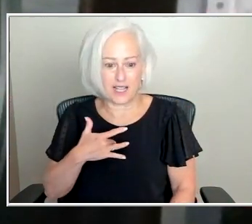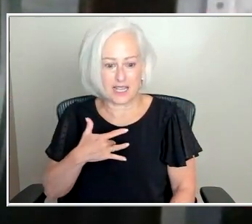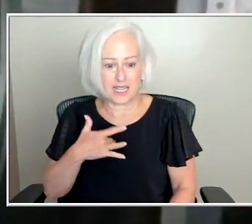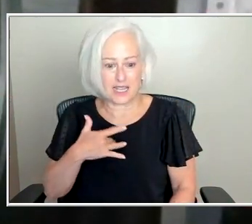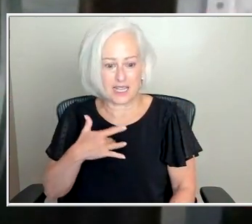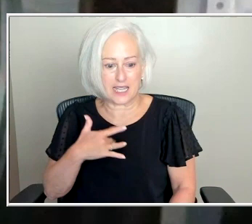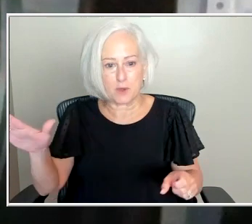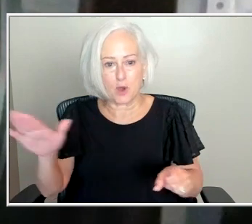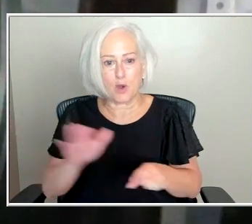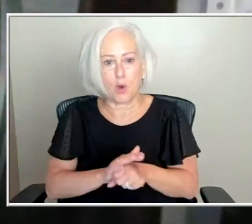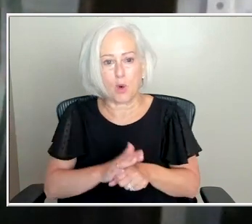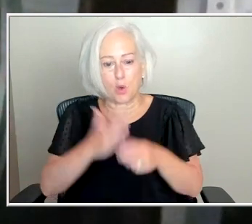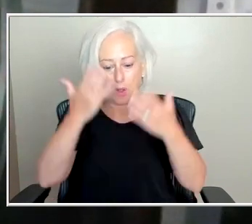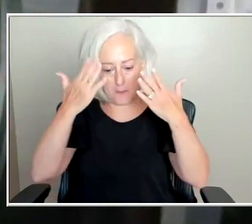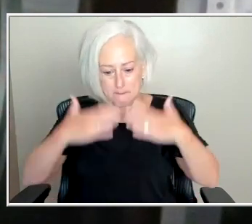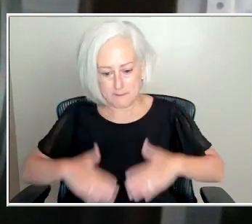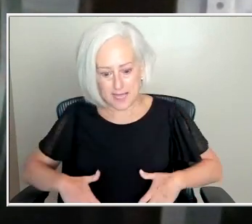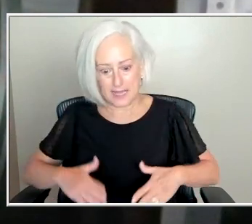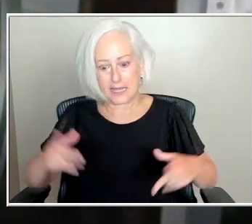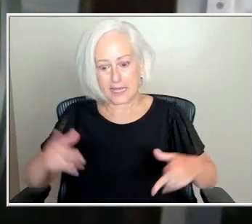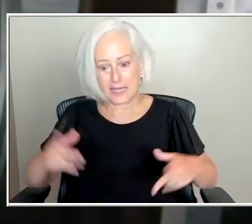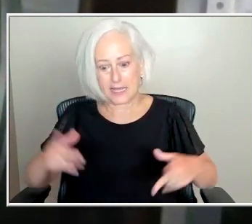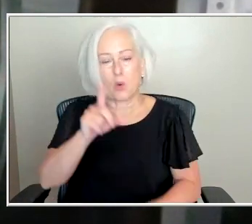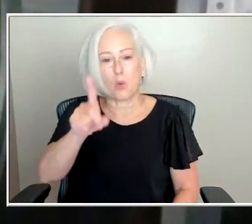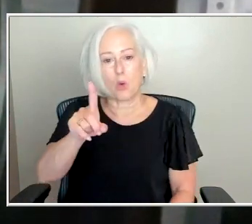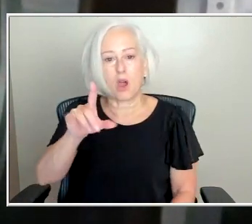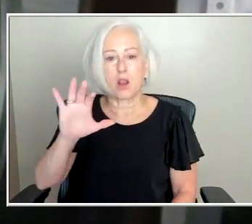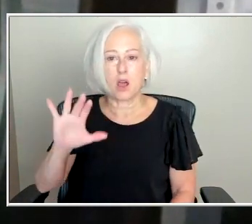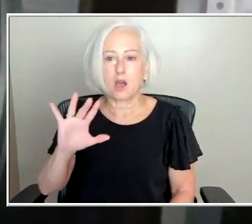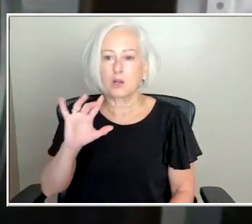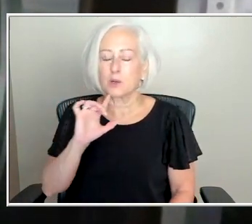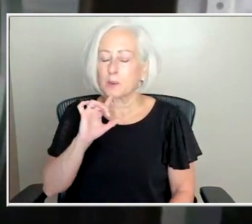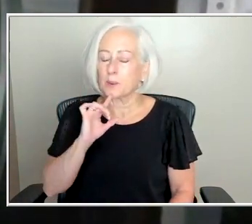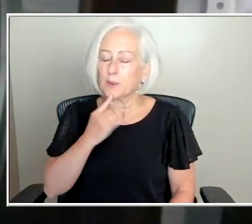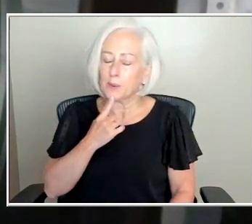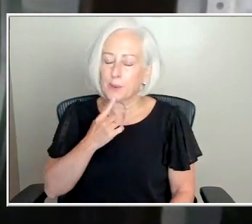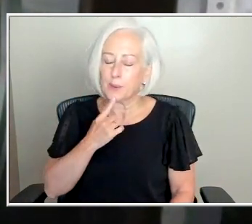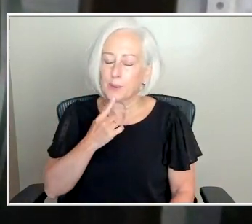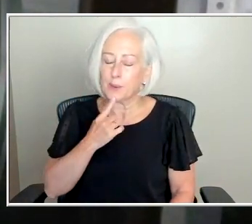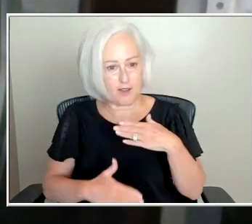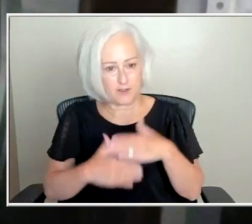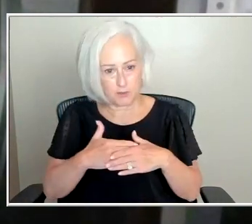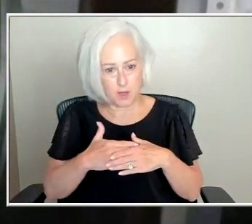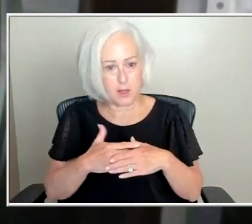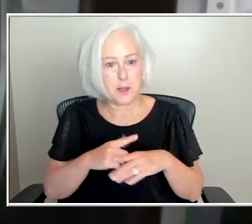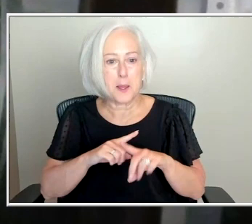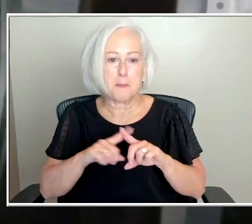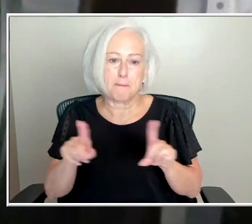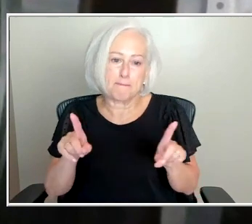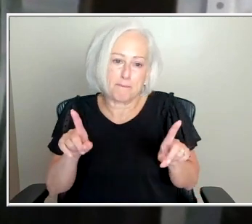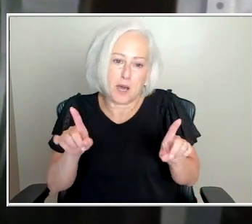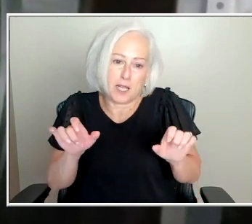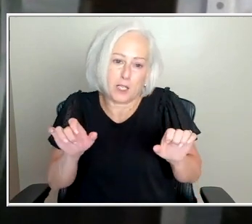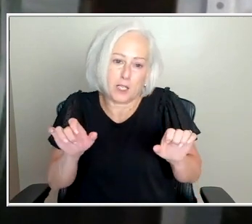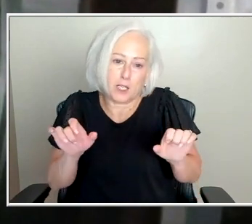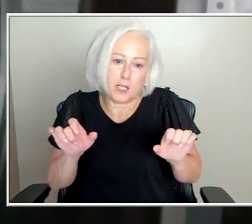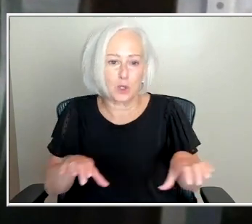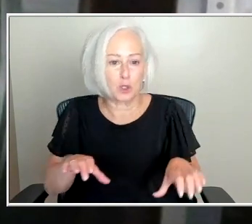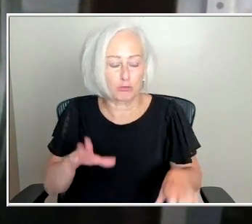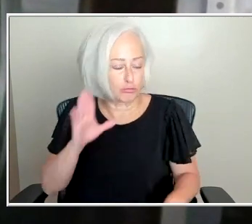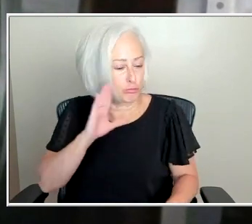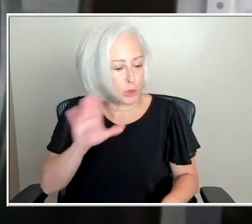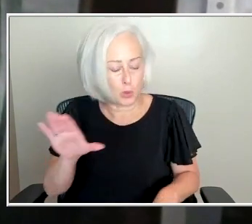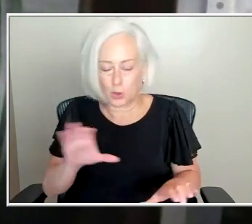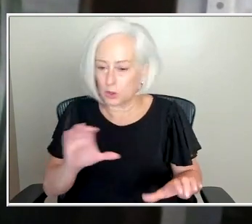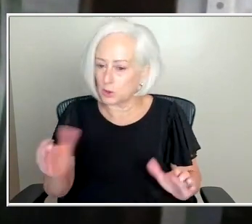it's time 100. So very uncomfortable, but it was tolerable. I'd do it again a million